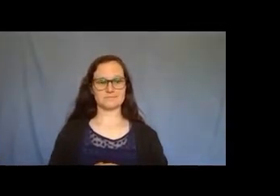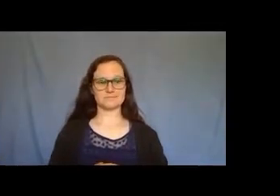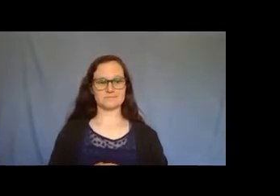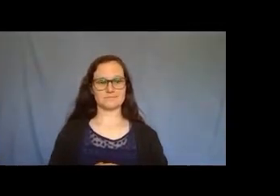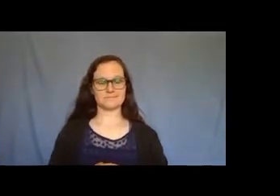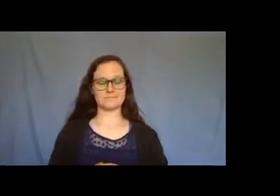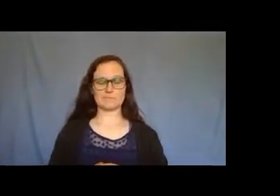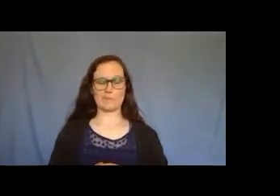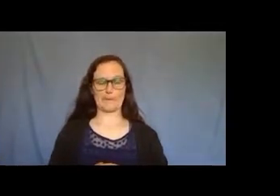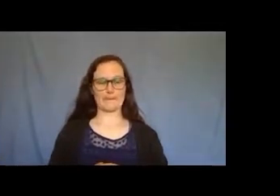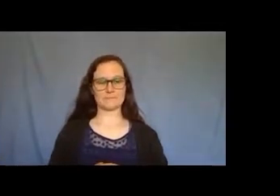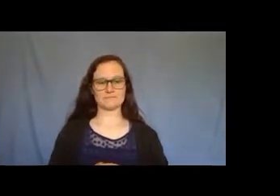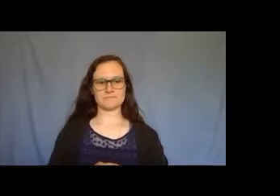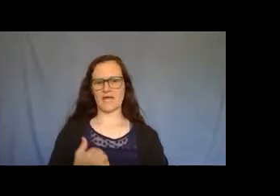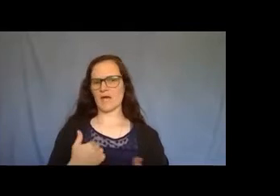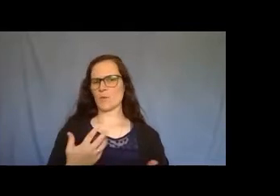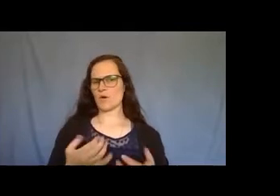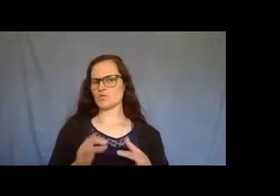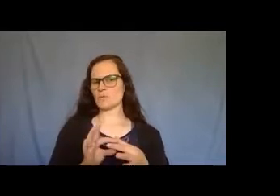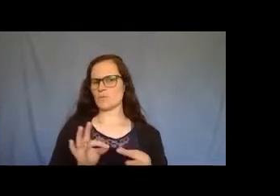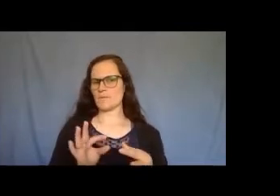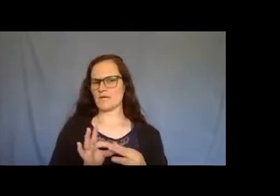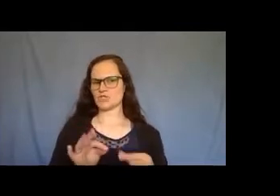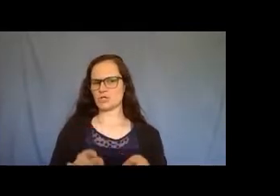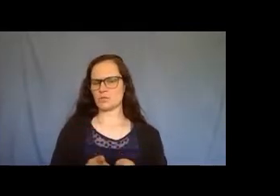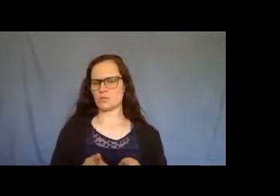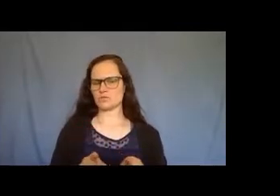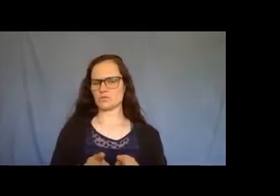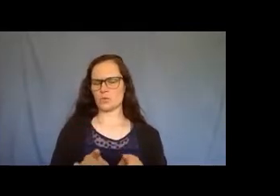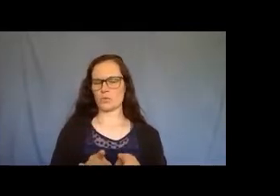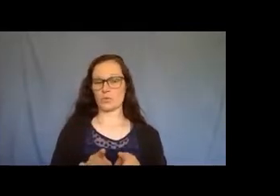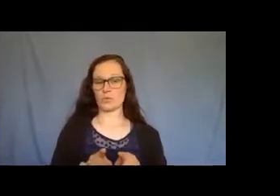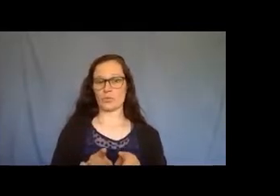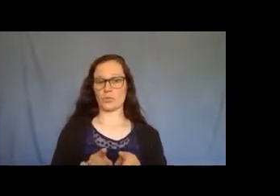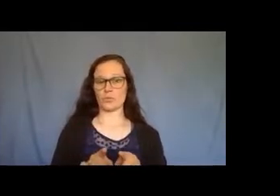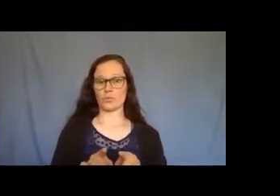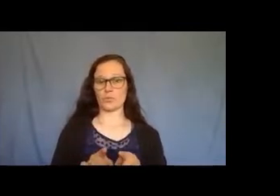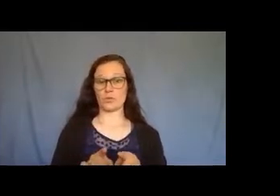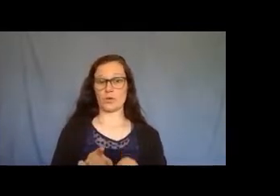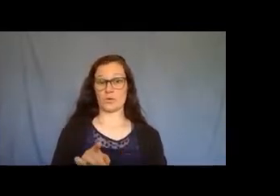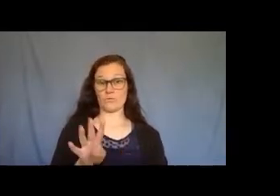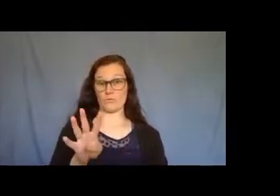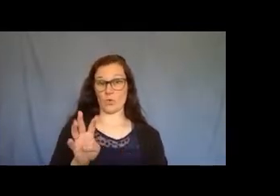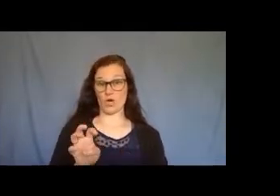And I'll just point out also that at 400, at a hardness of 400,